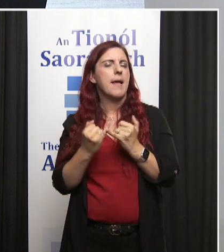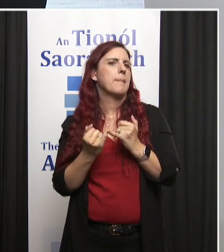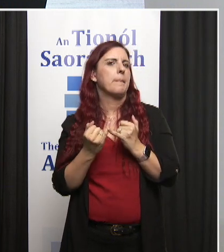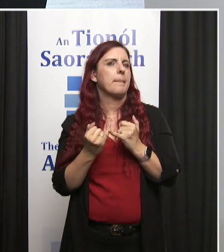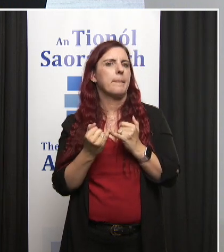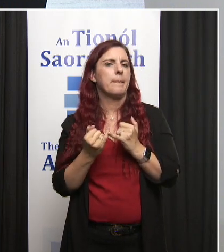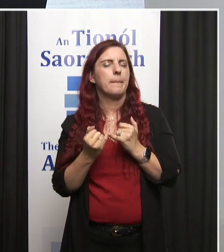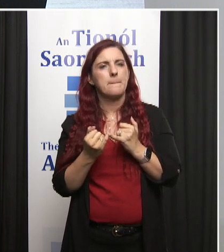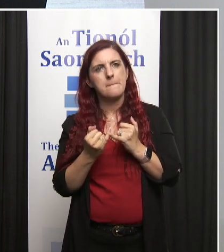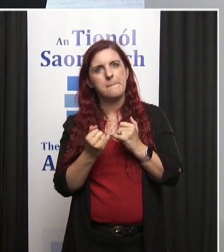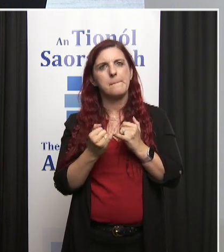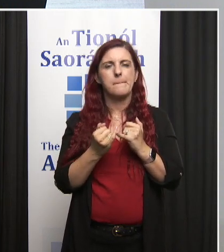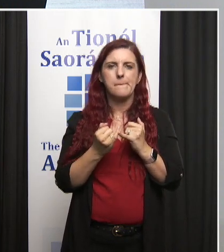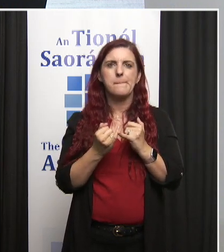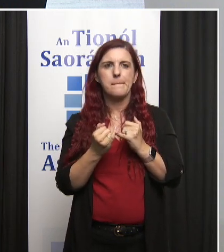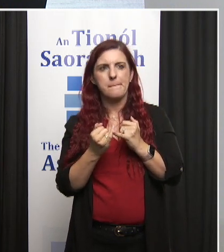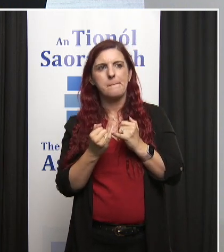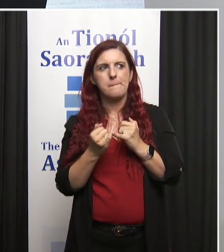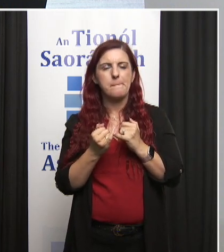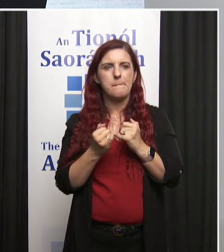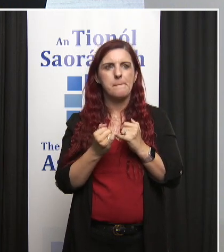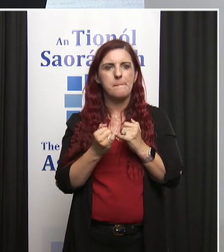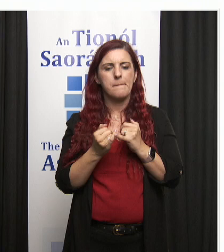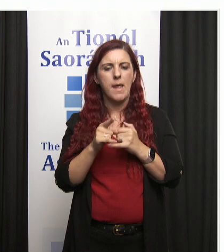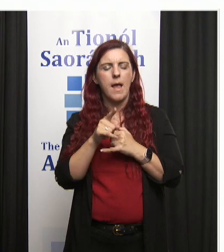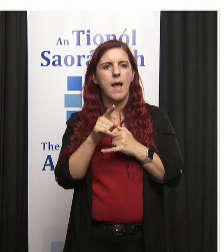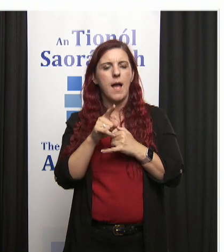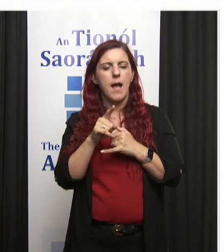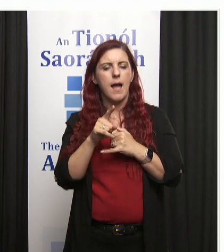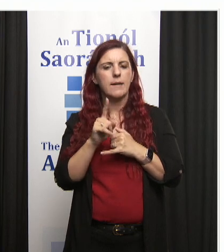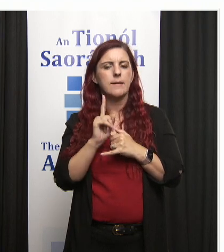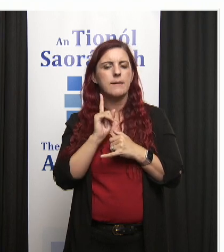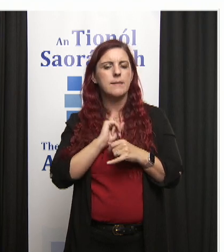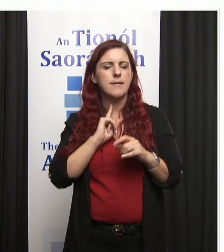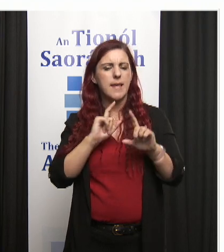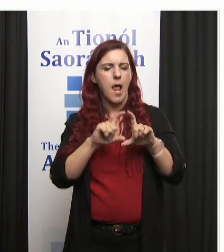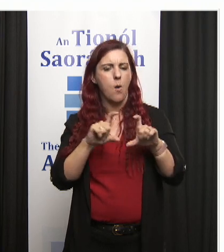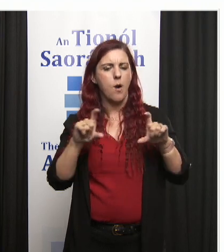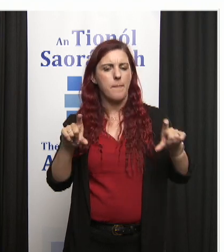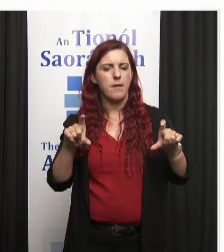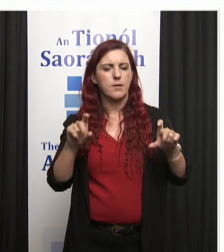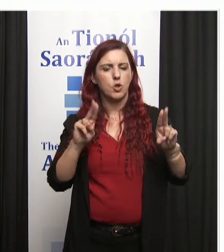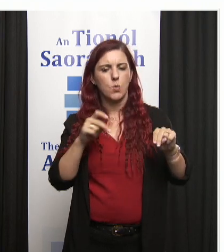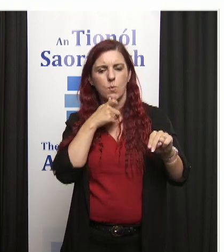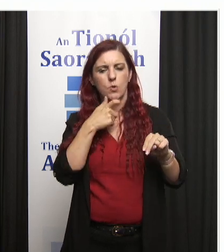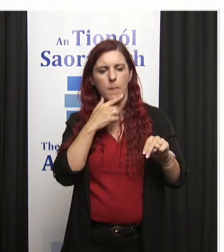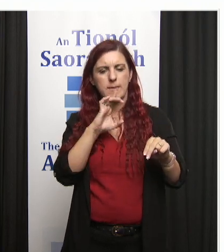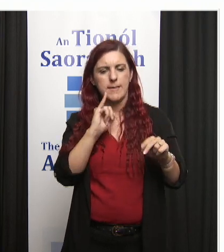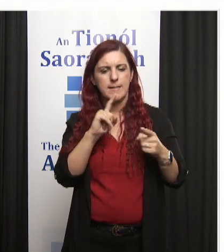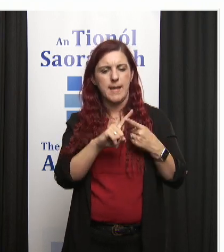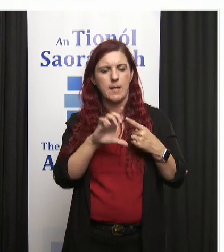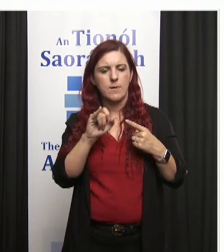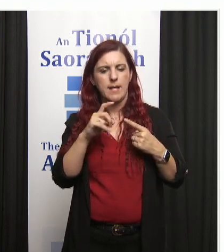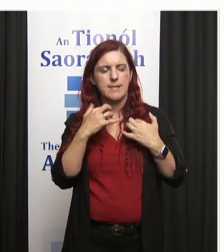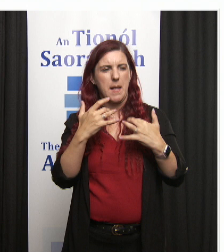we didn't really like this one because that yellow box there in terms of the new Dublin City and Council Assembly,